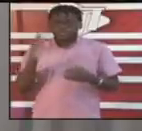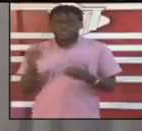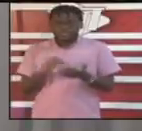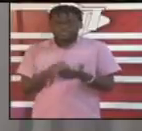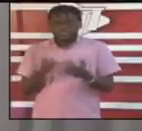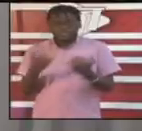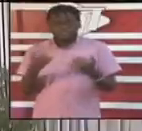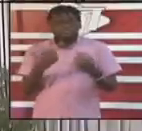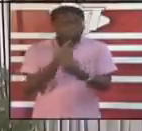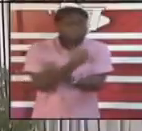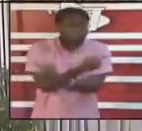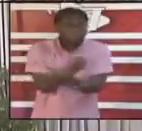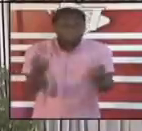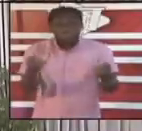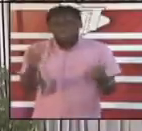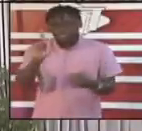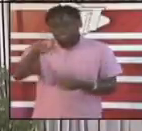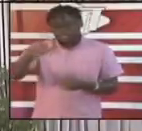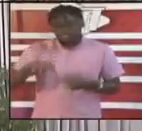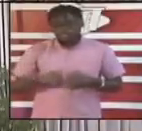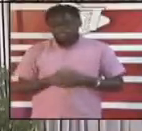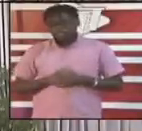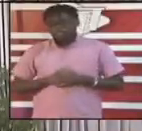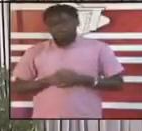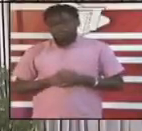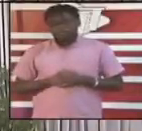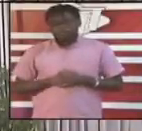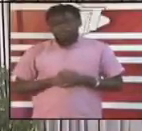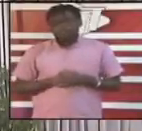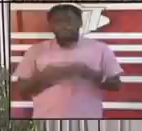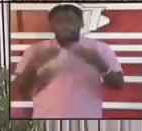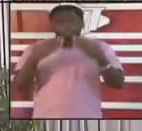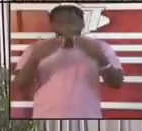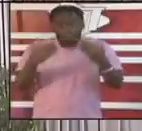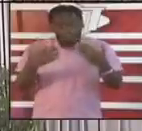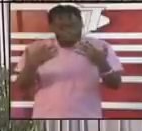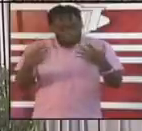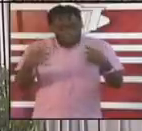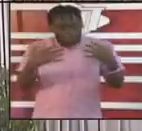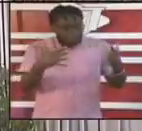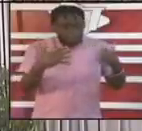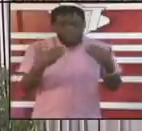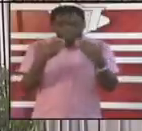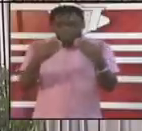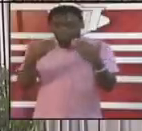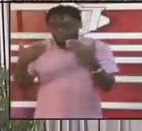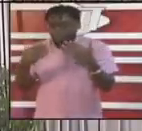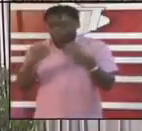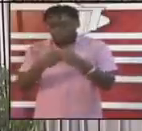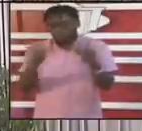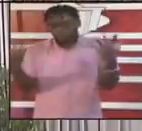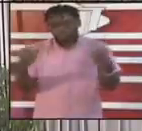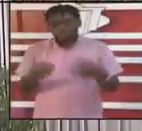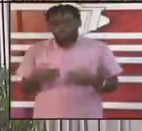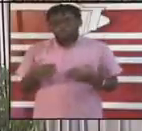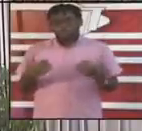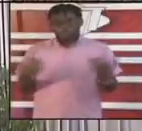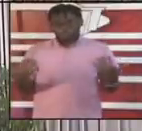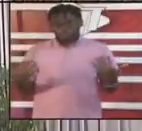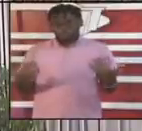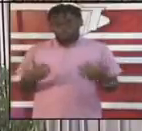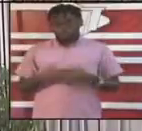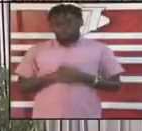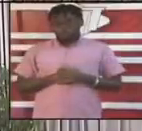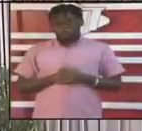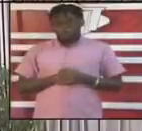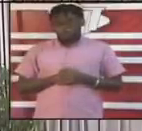clinical update for this morning. Thank you very much. Camille Campbell, counseling psychologist at the Northwest